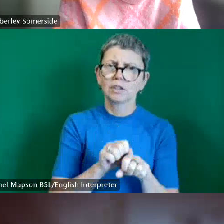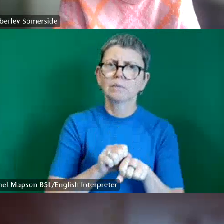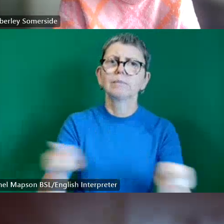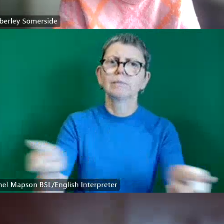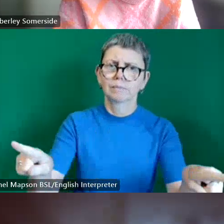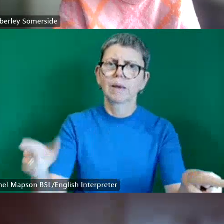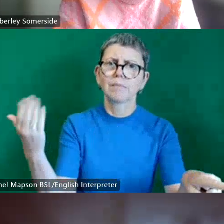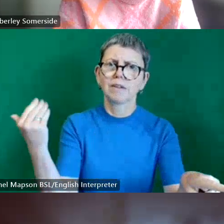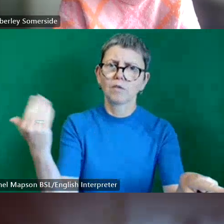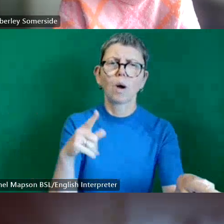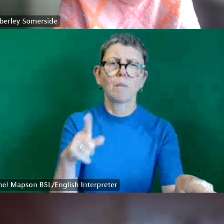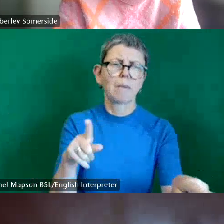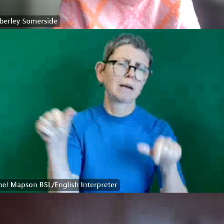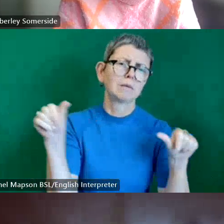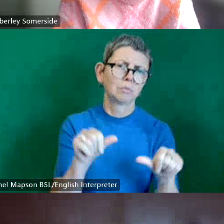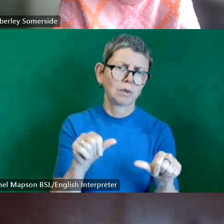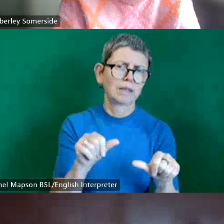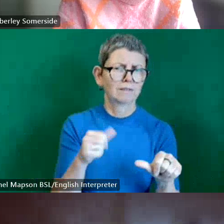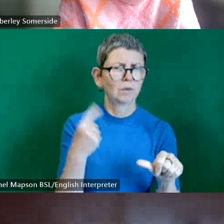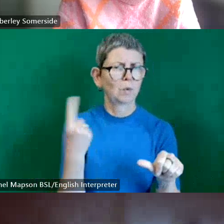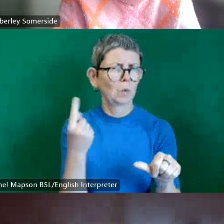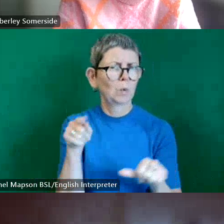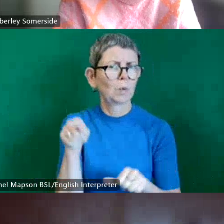just tell you briefly a bit about her.